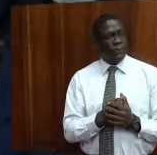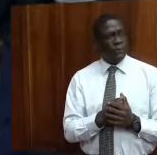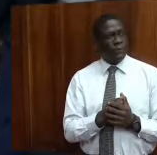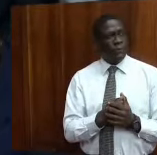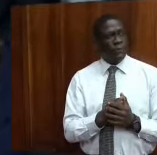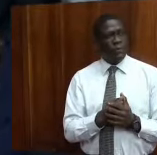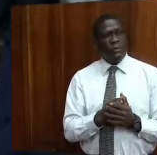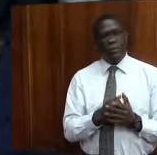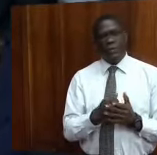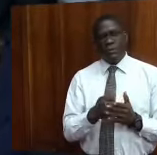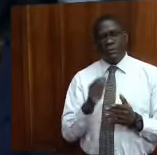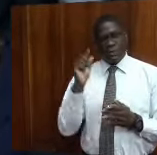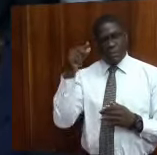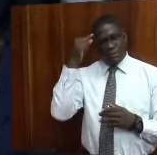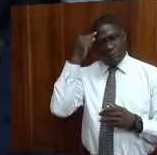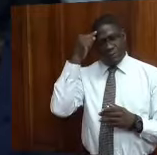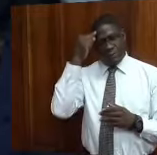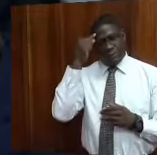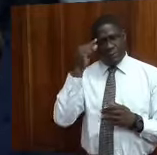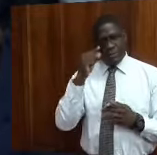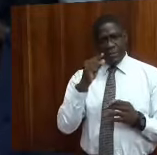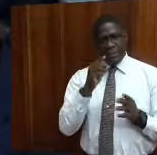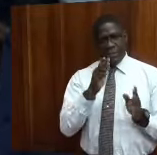special prosecutor